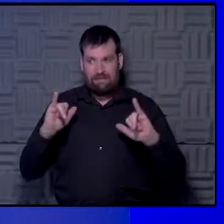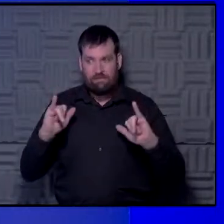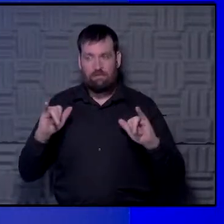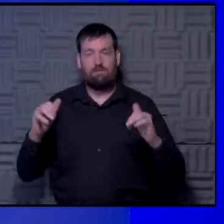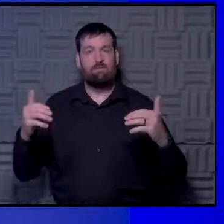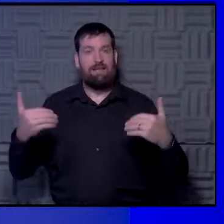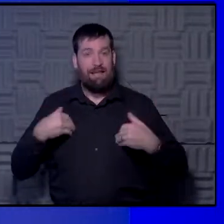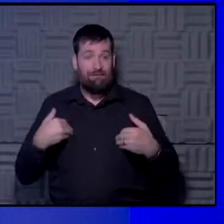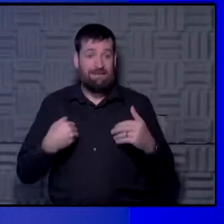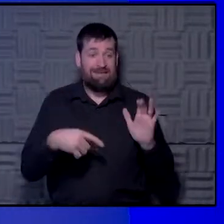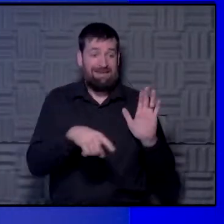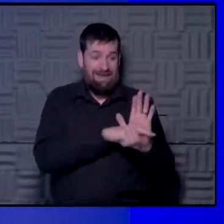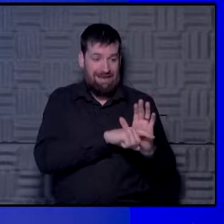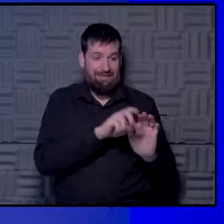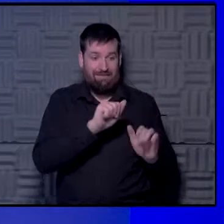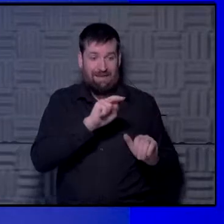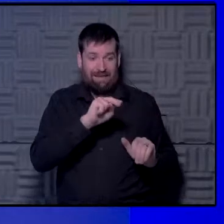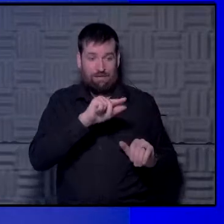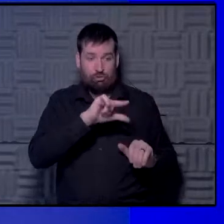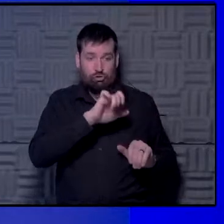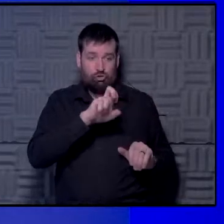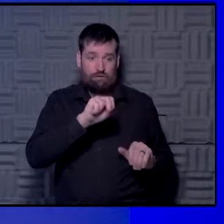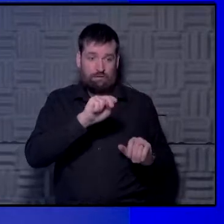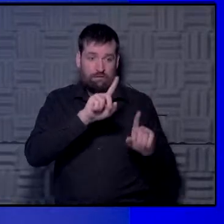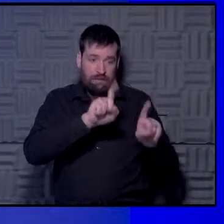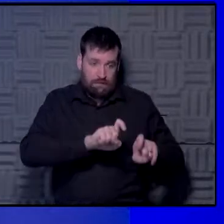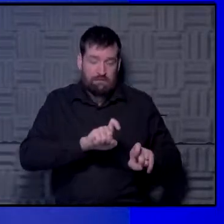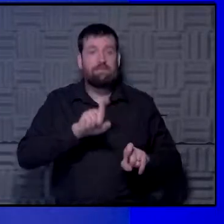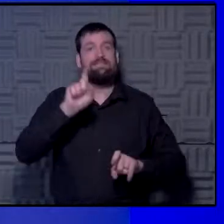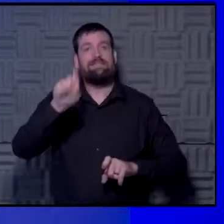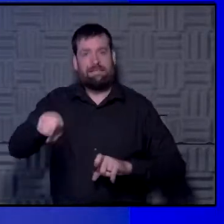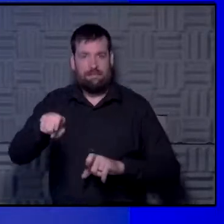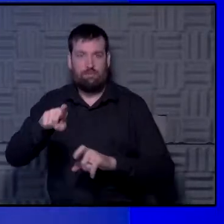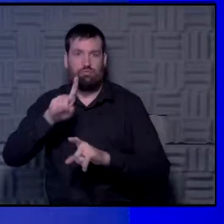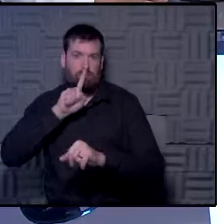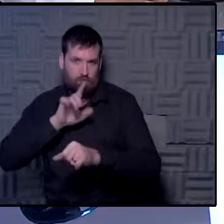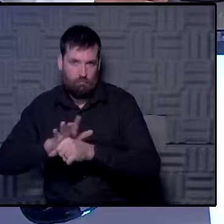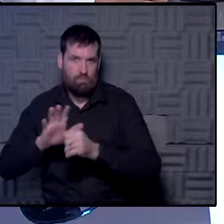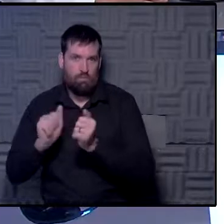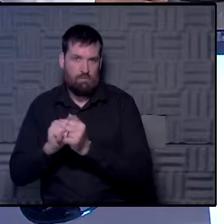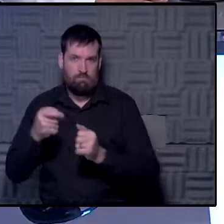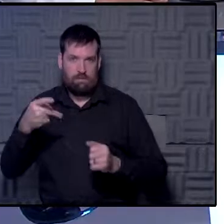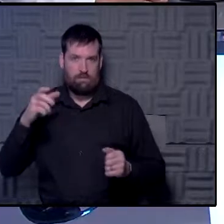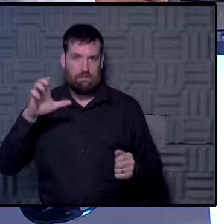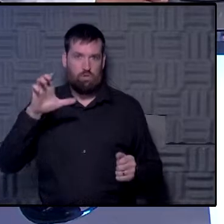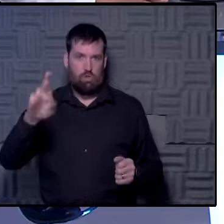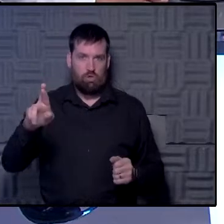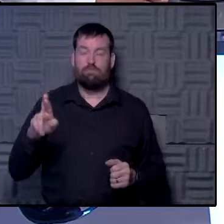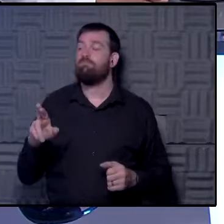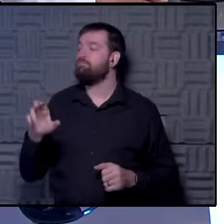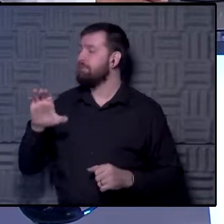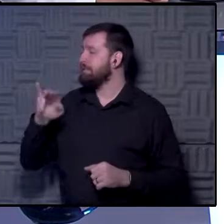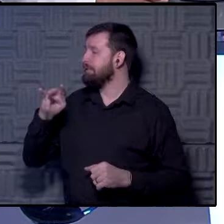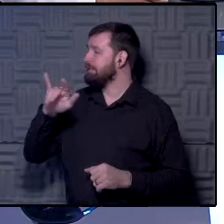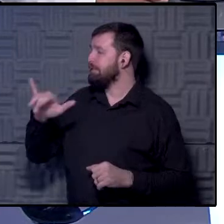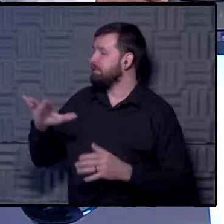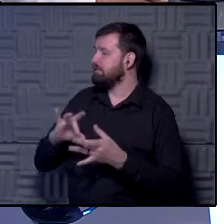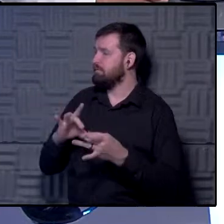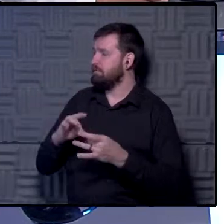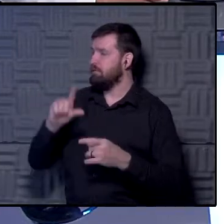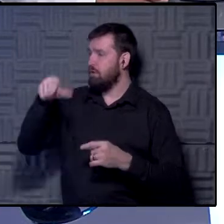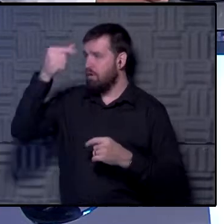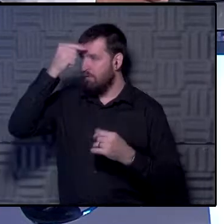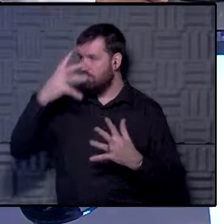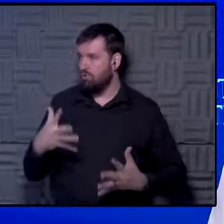negative antigen test, that really needs to be followed up with a confirmatory PCR test. All right, Cindy is saying, yesterday the